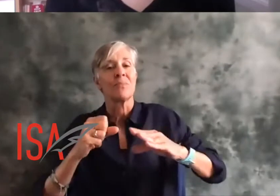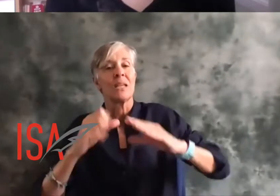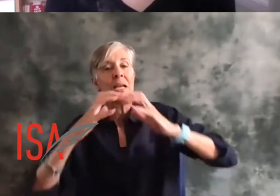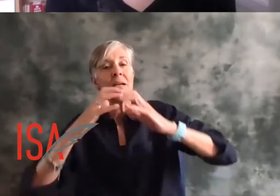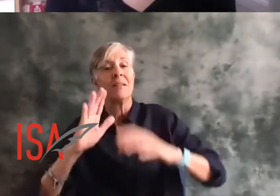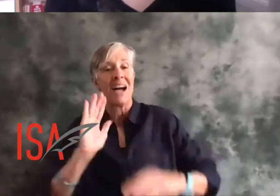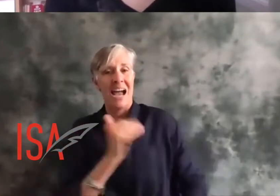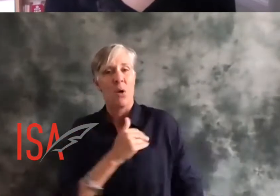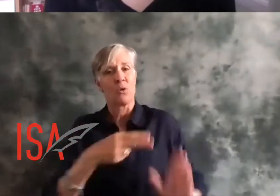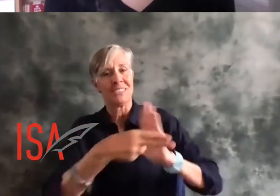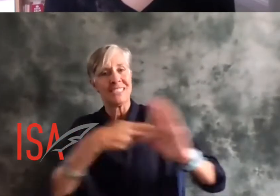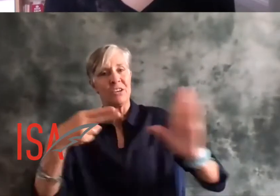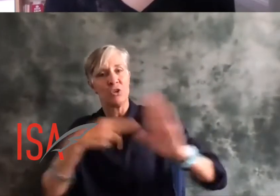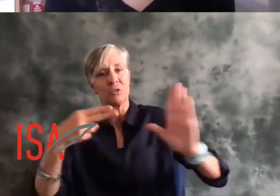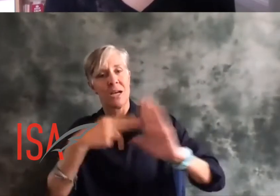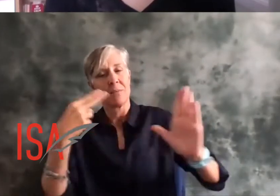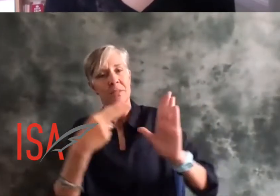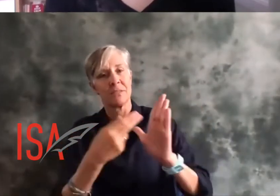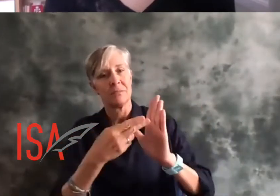that we,